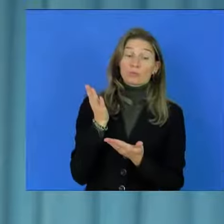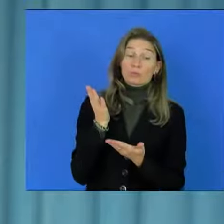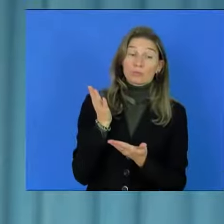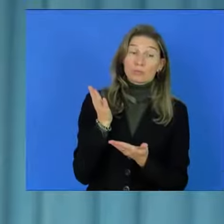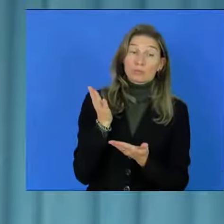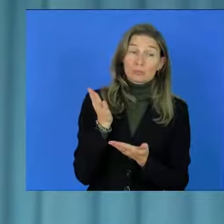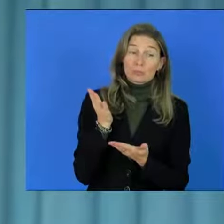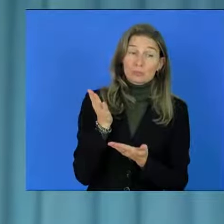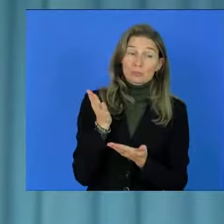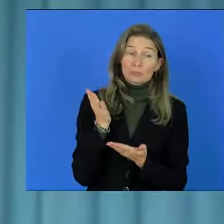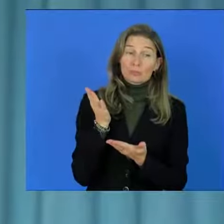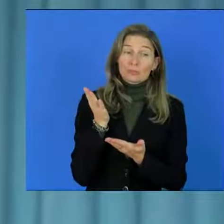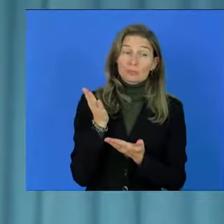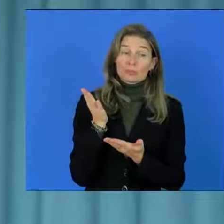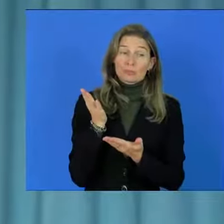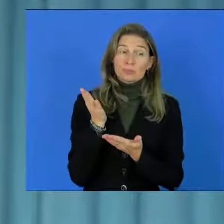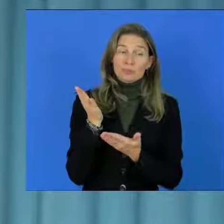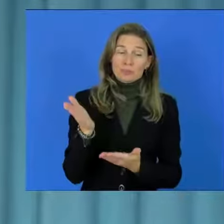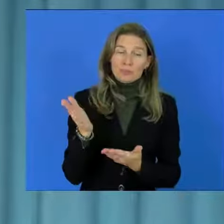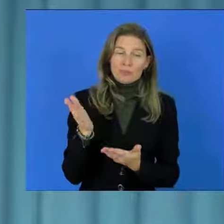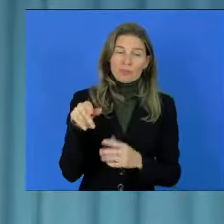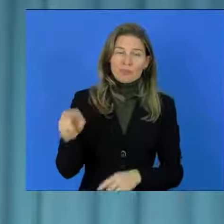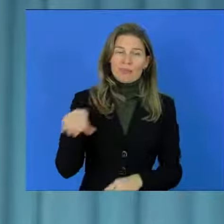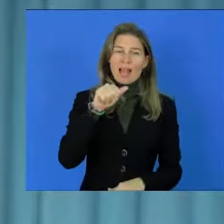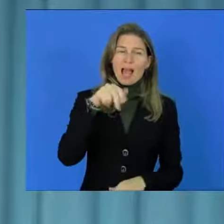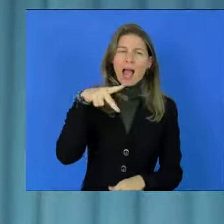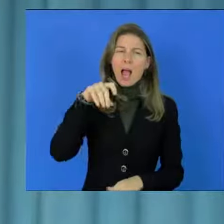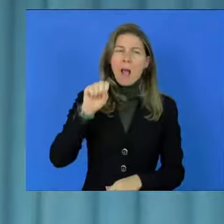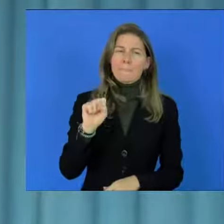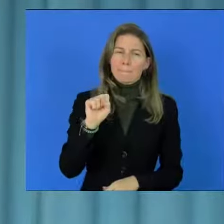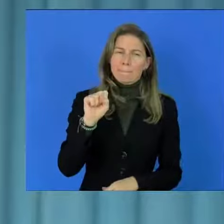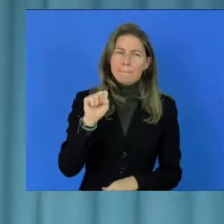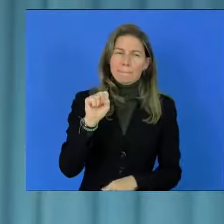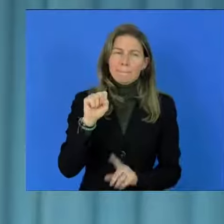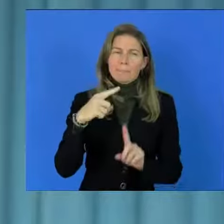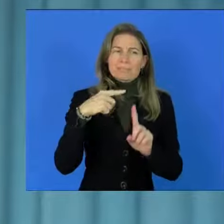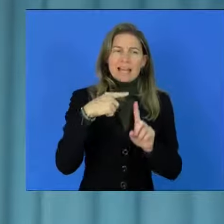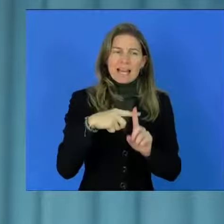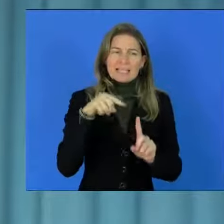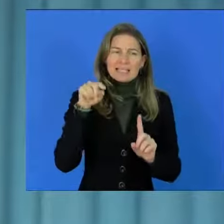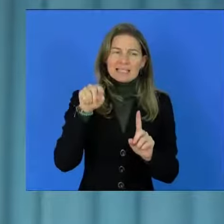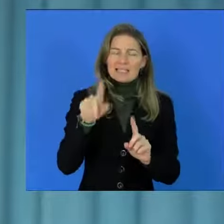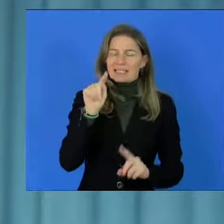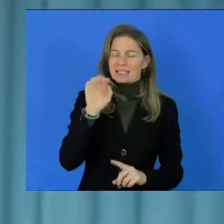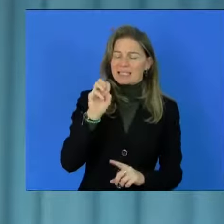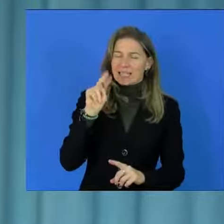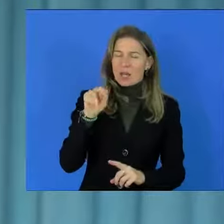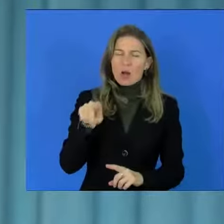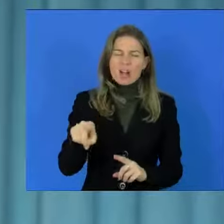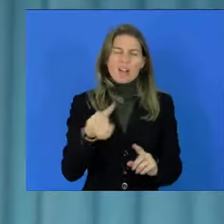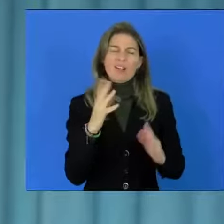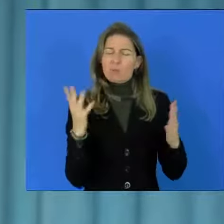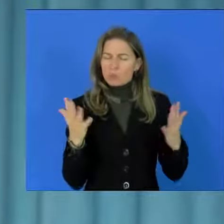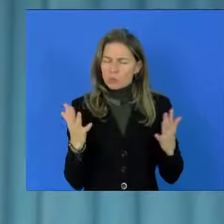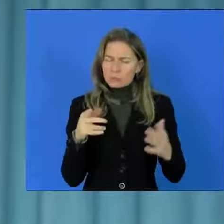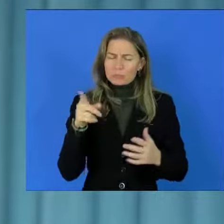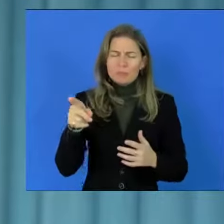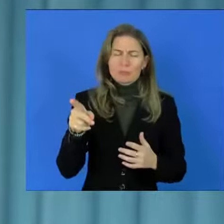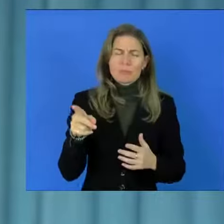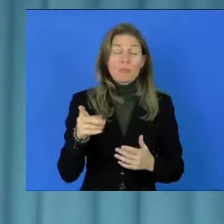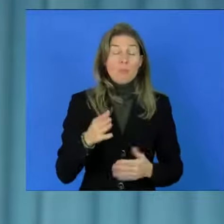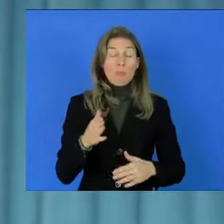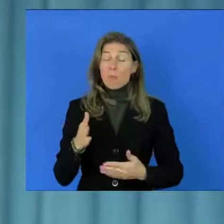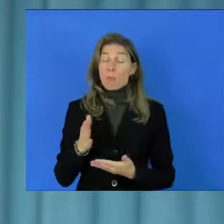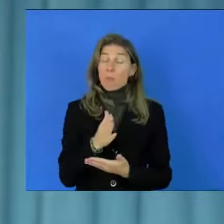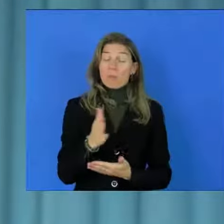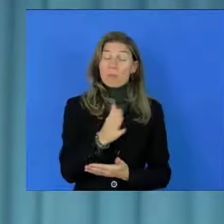Companon. It's an innovative end-to-end navigation system allowing people with mobility impairments to use public